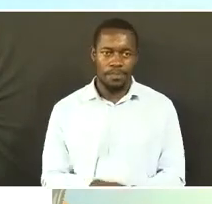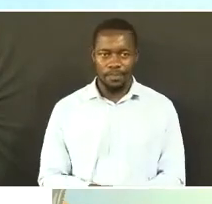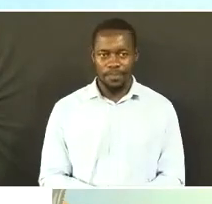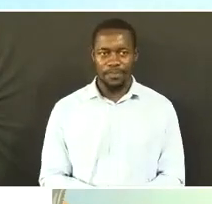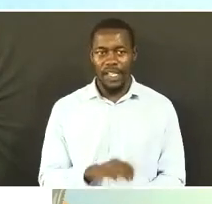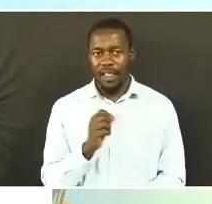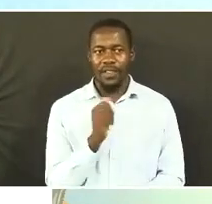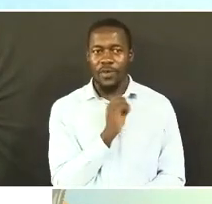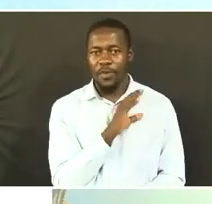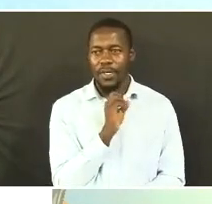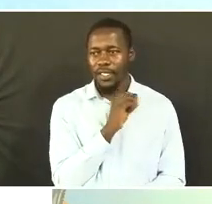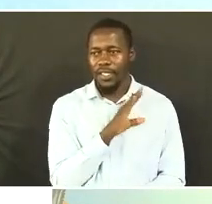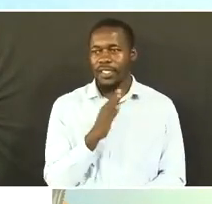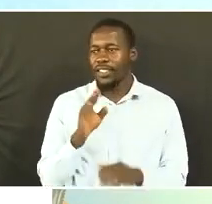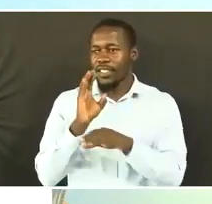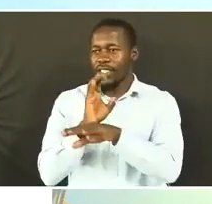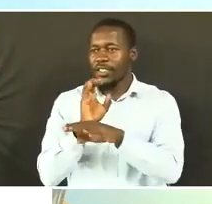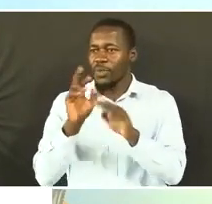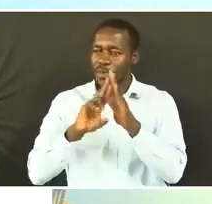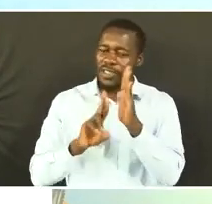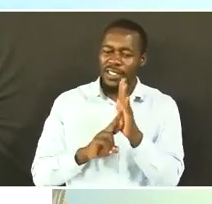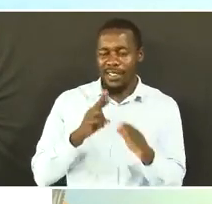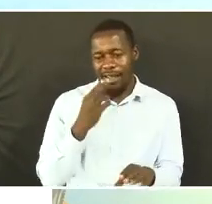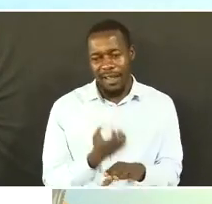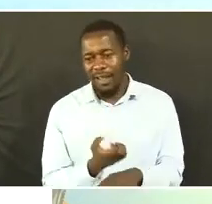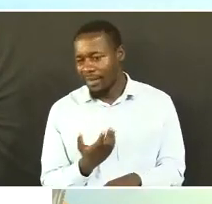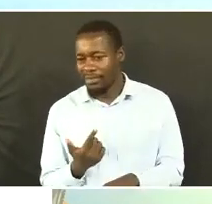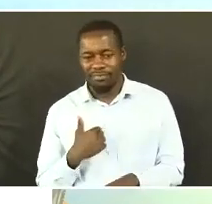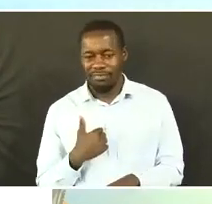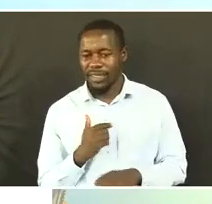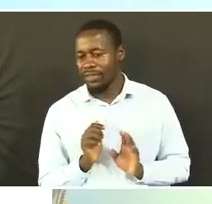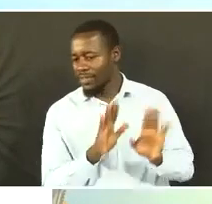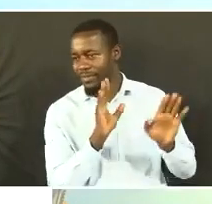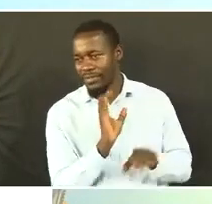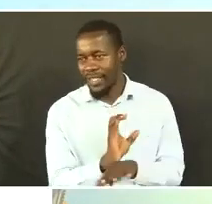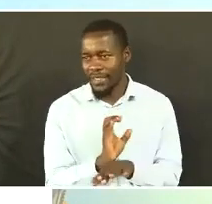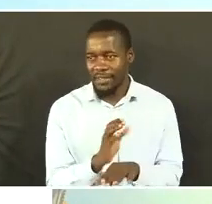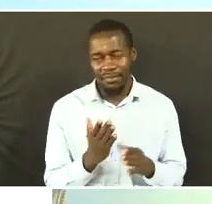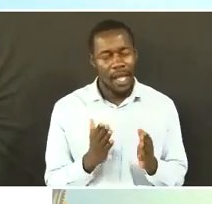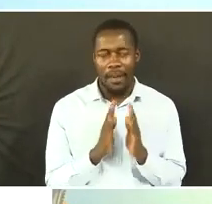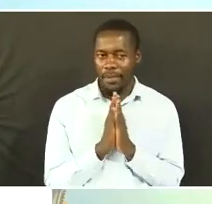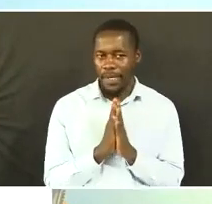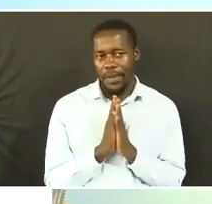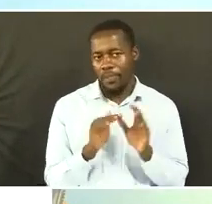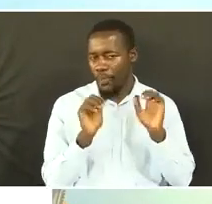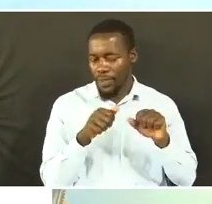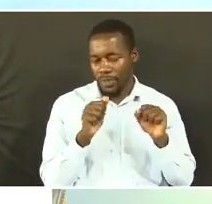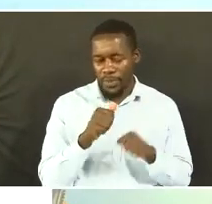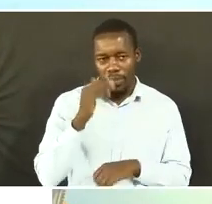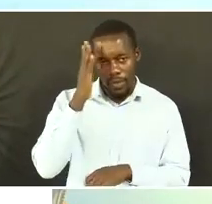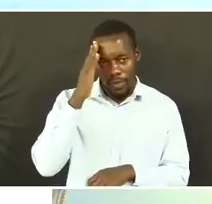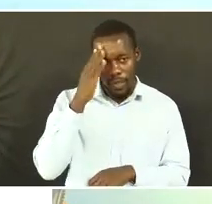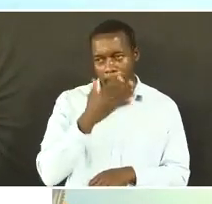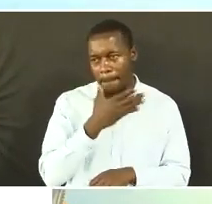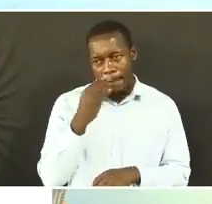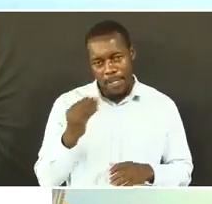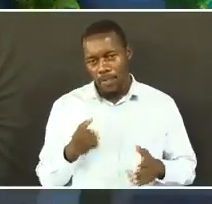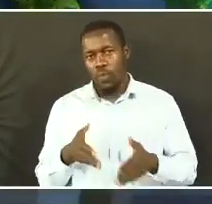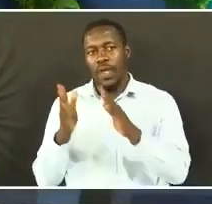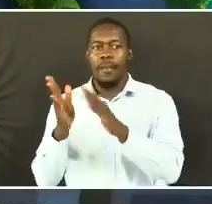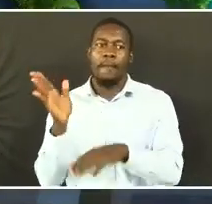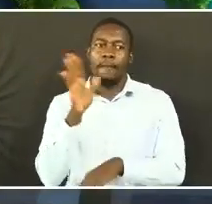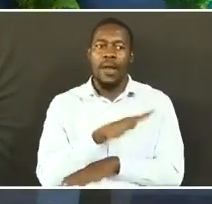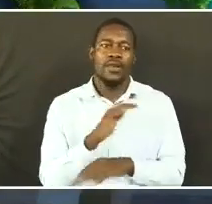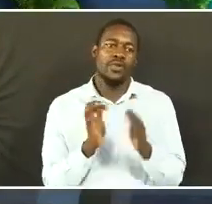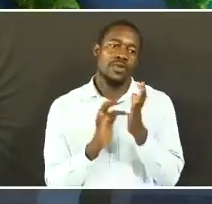That grace is sufficient and that grace abounds. But more importantly, friends, as I conclude,